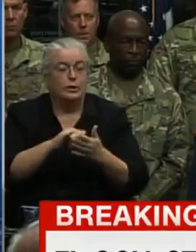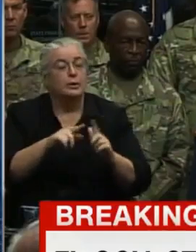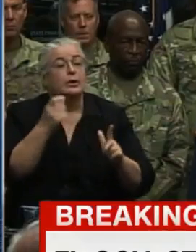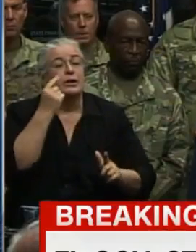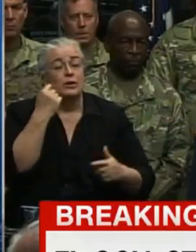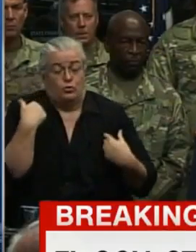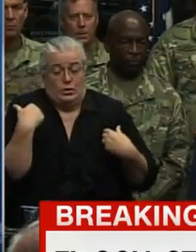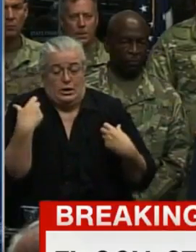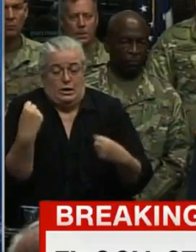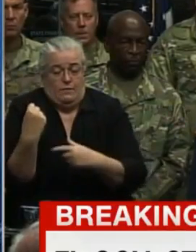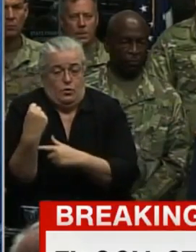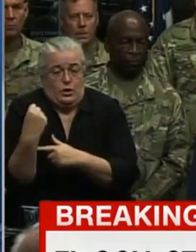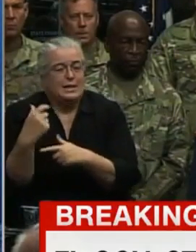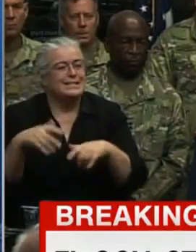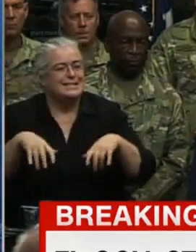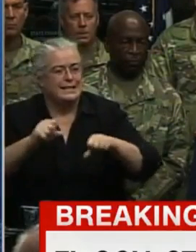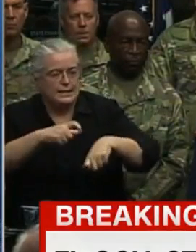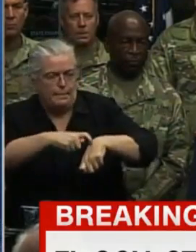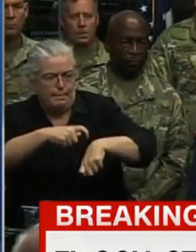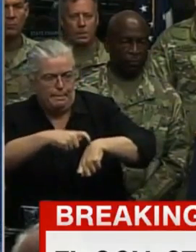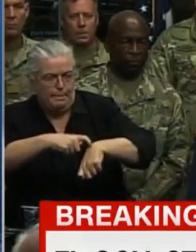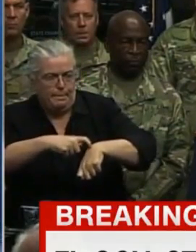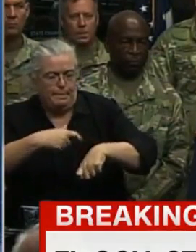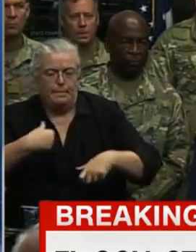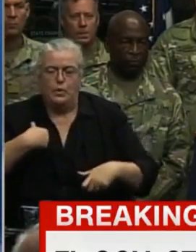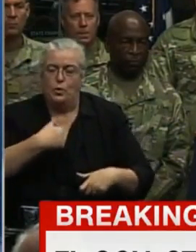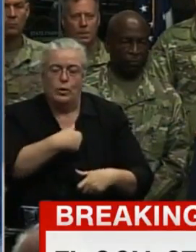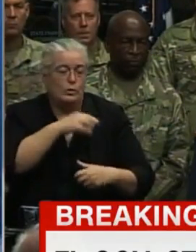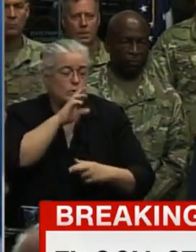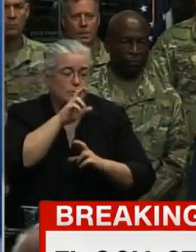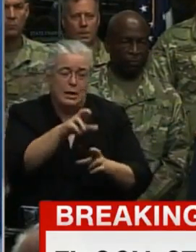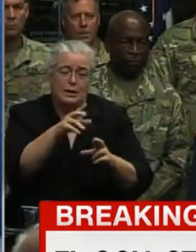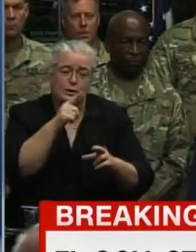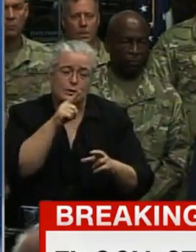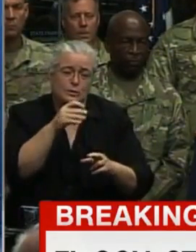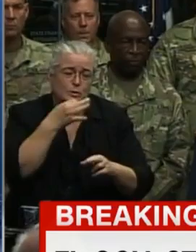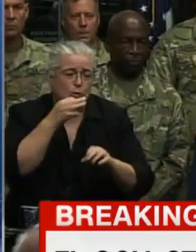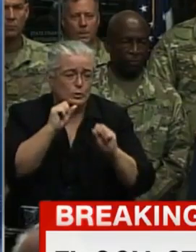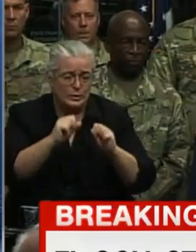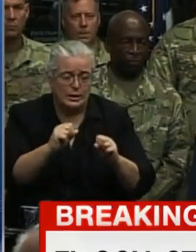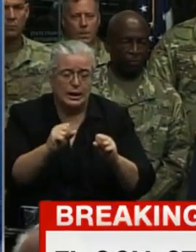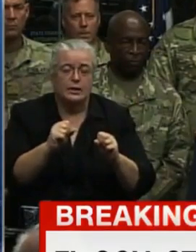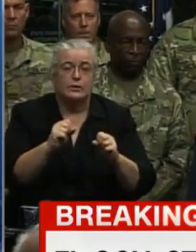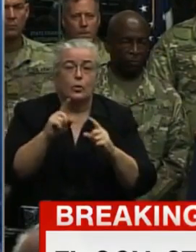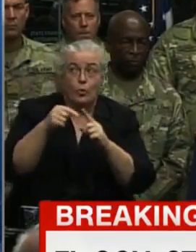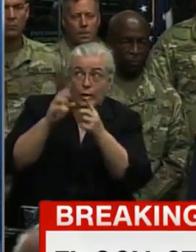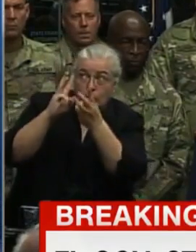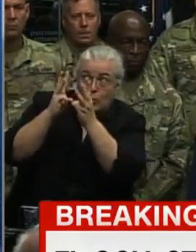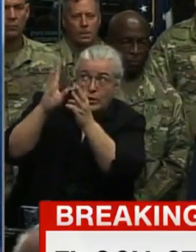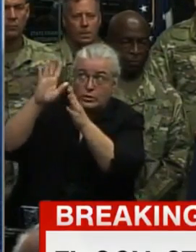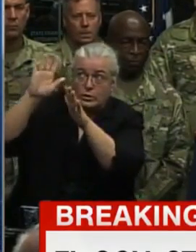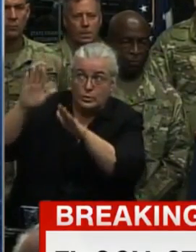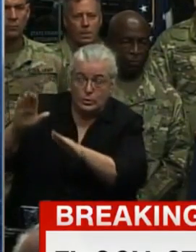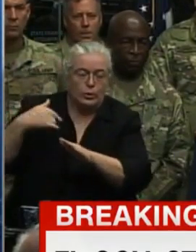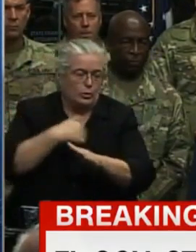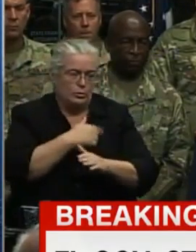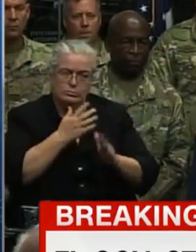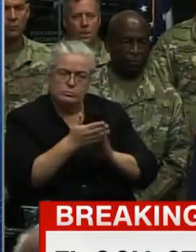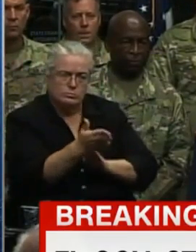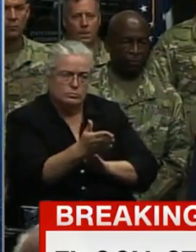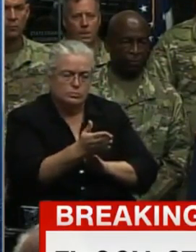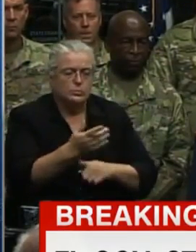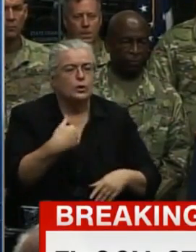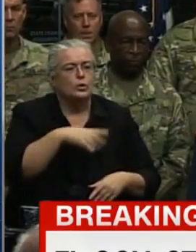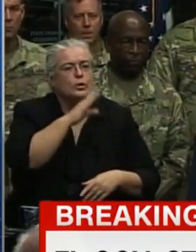time. We will go as fast as we can once the weather is safe. We're also working with FEMA on temporary housing solutions